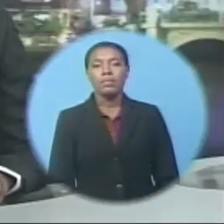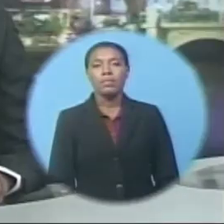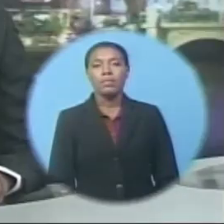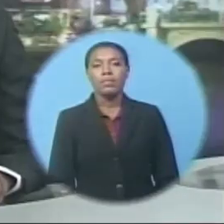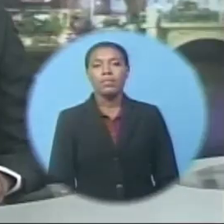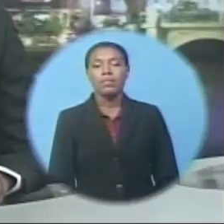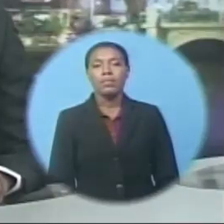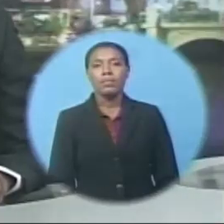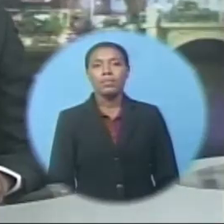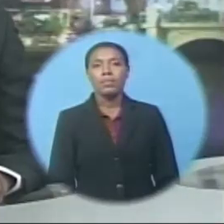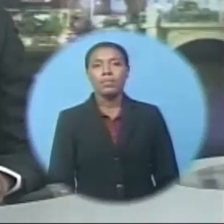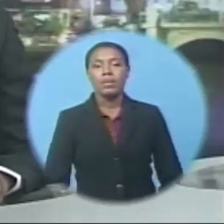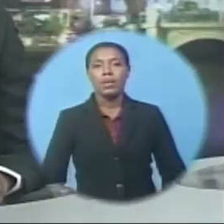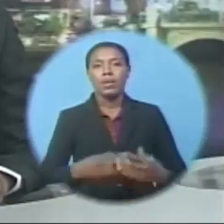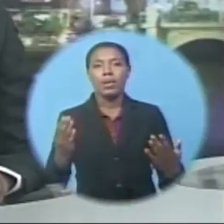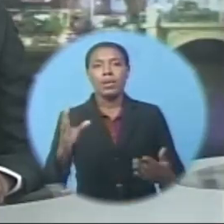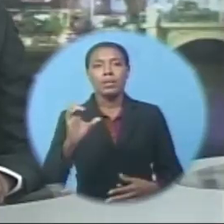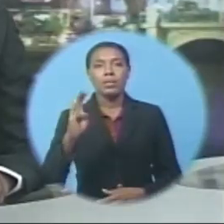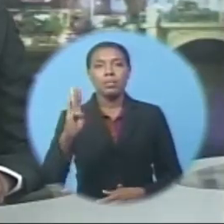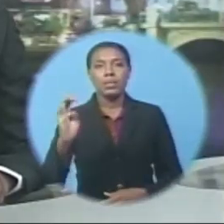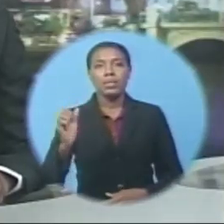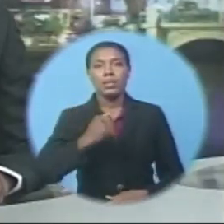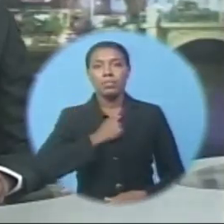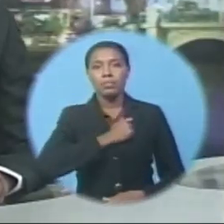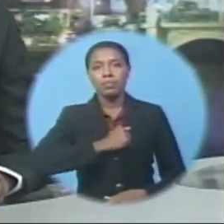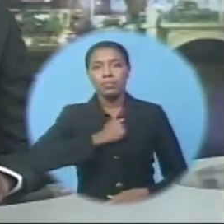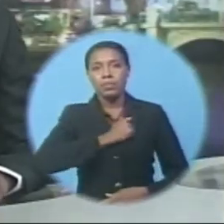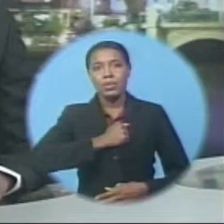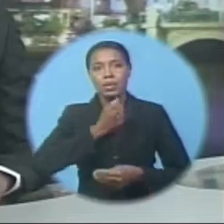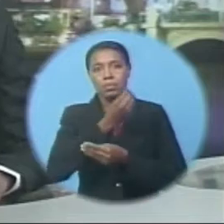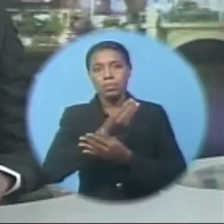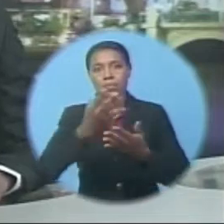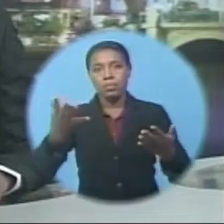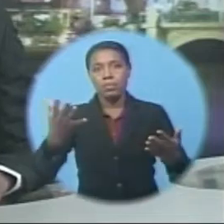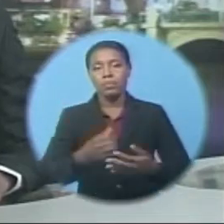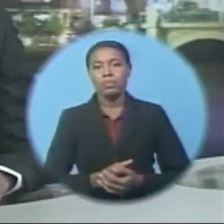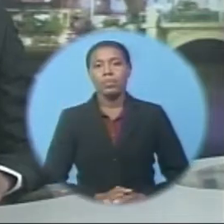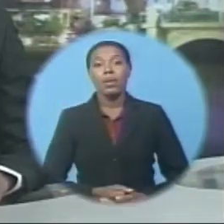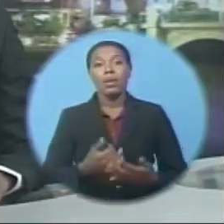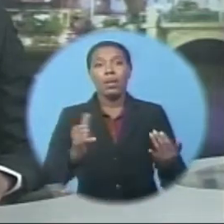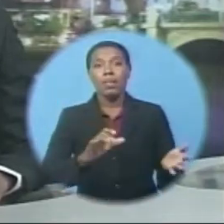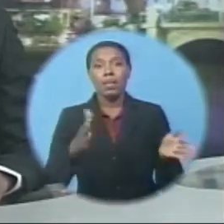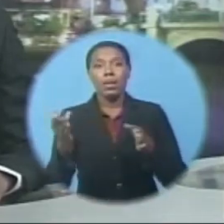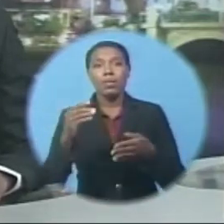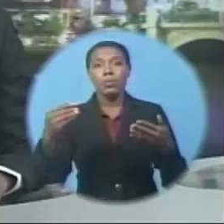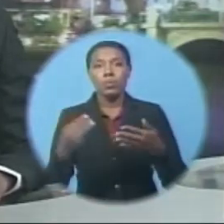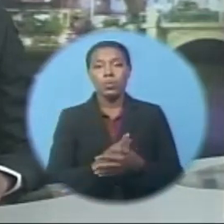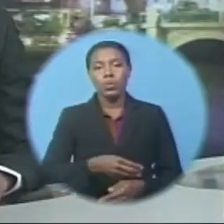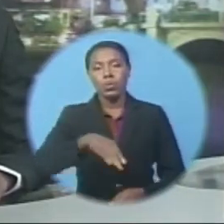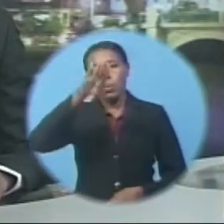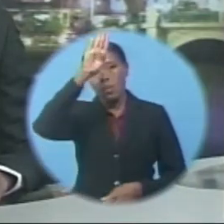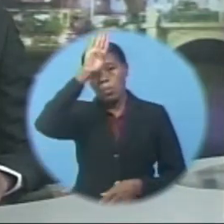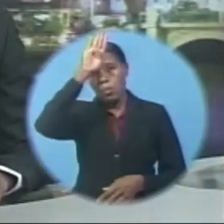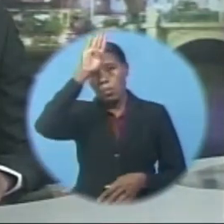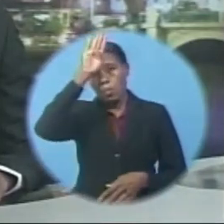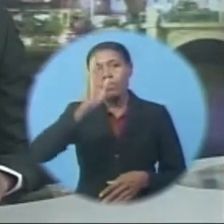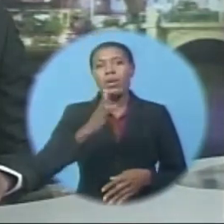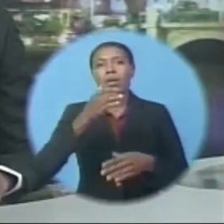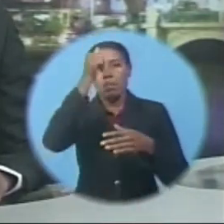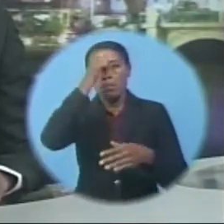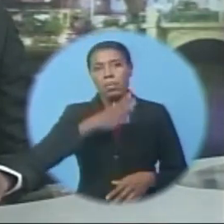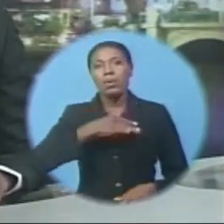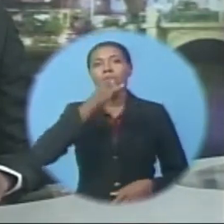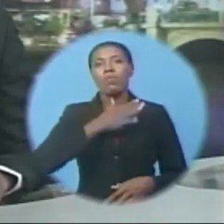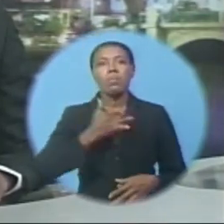And we at the CBC also extend our condolences. Now, in other news, the Barbados Fire Service has been hit by a sick-out. CBC